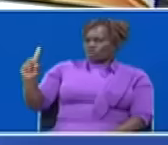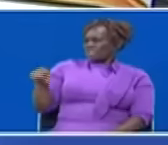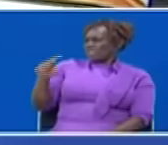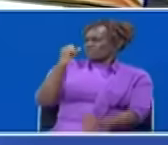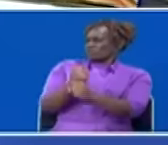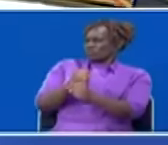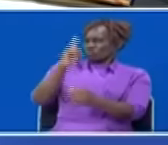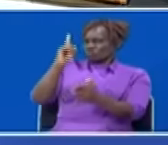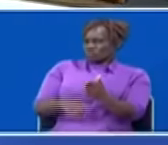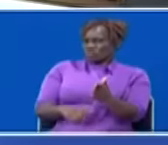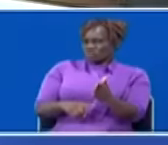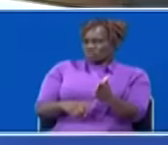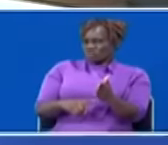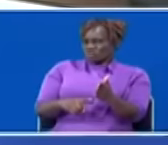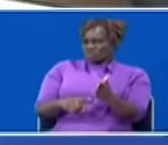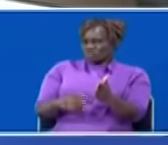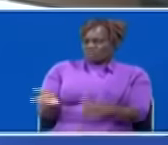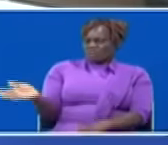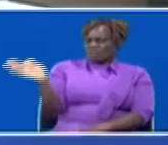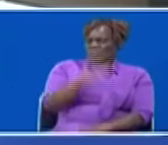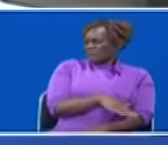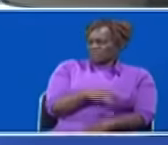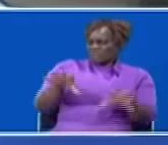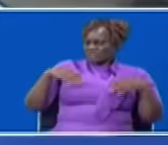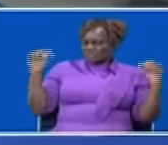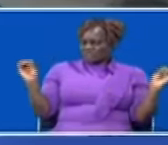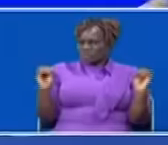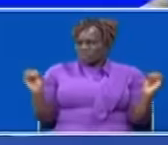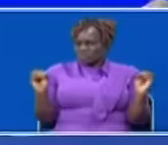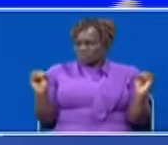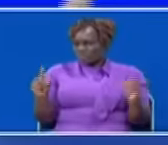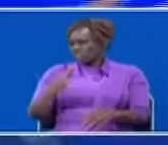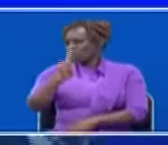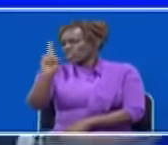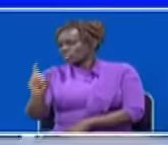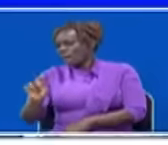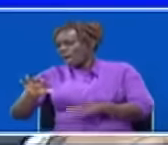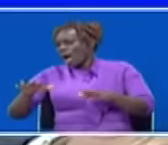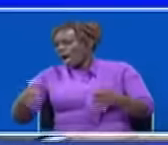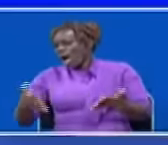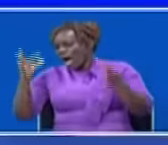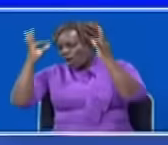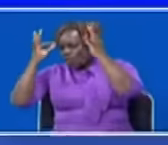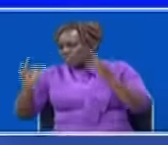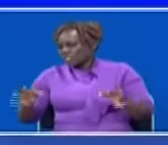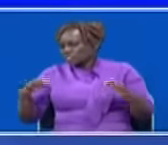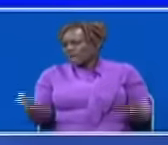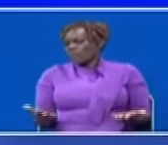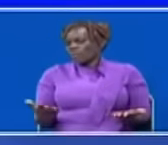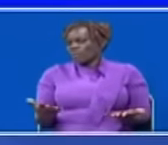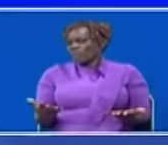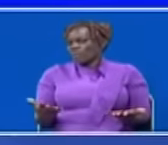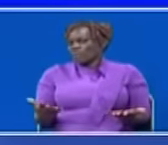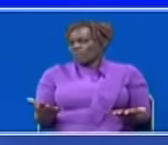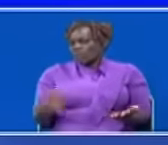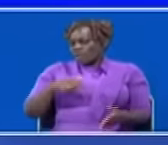do? She threw the appointment right back into our faces. And the question was, how was this decision made? Why okay. was